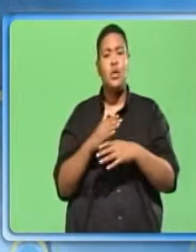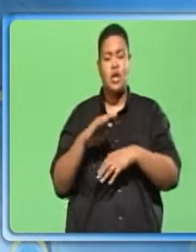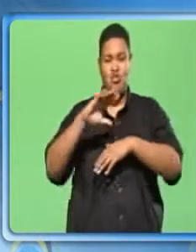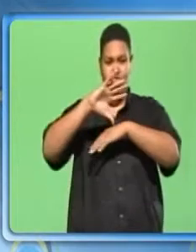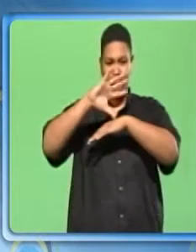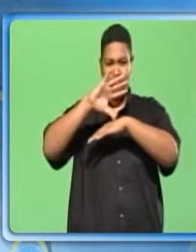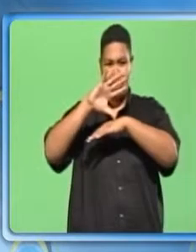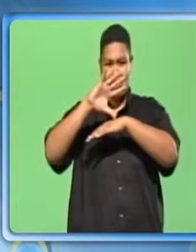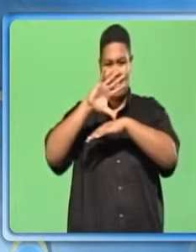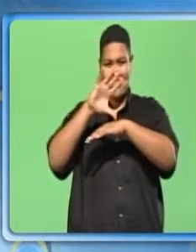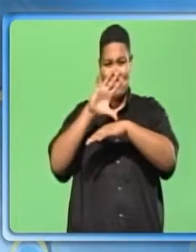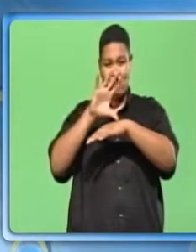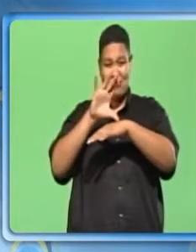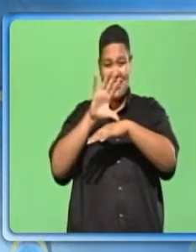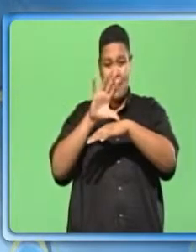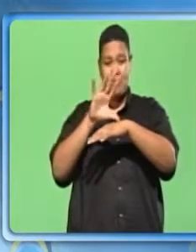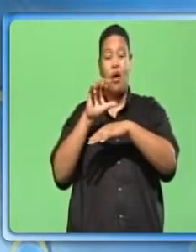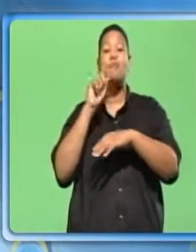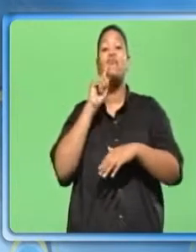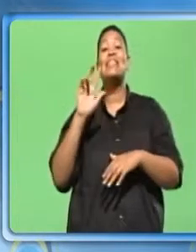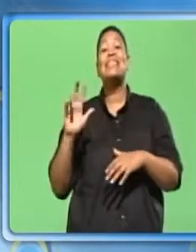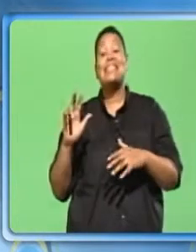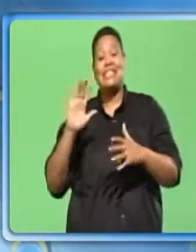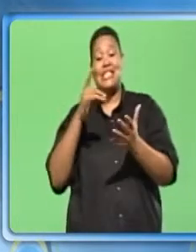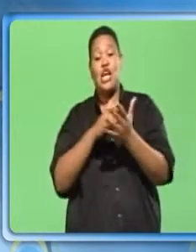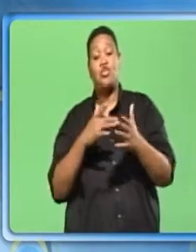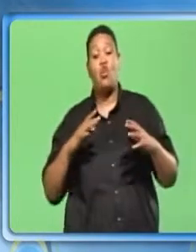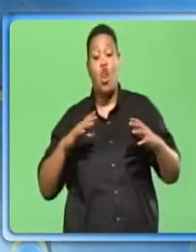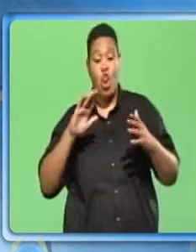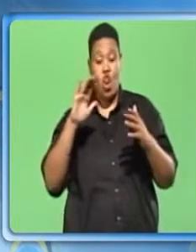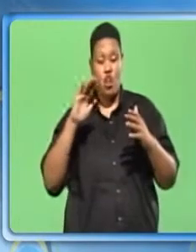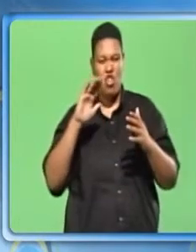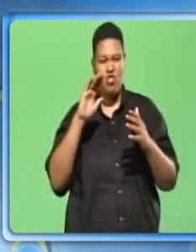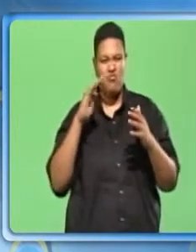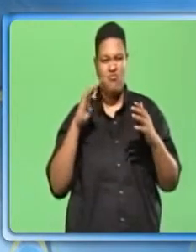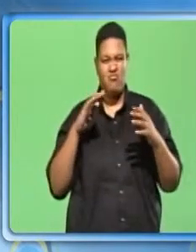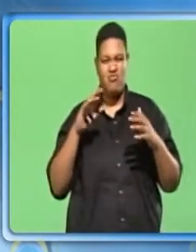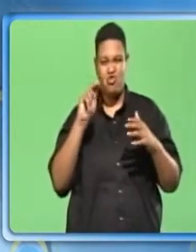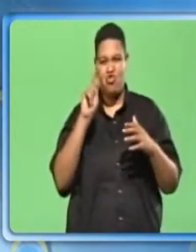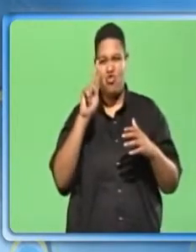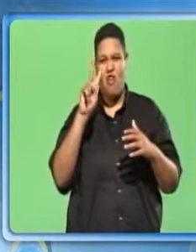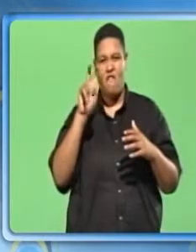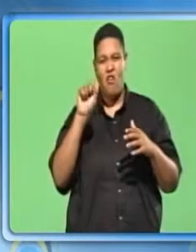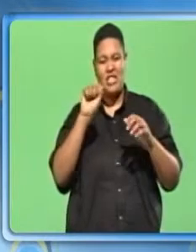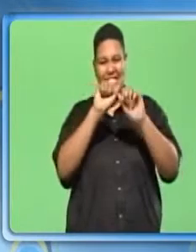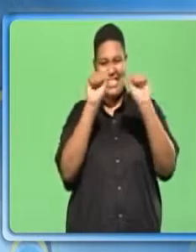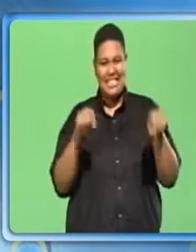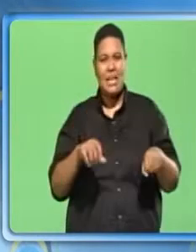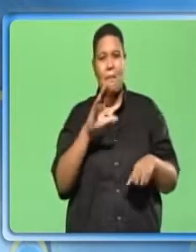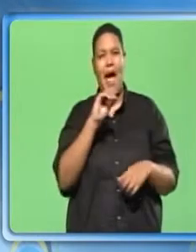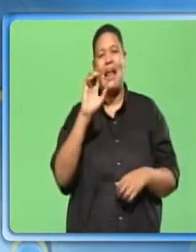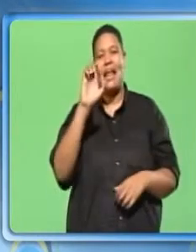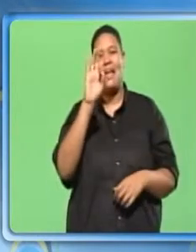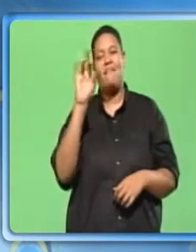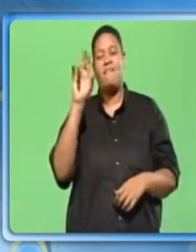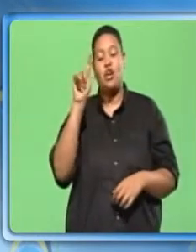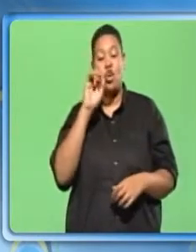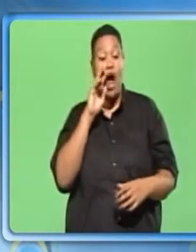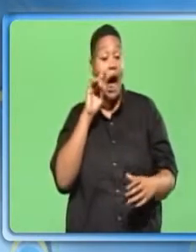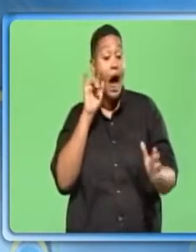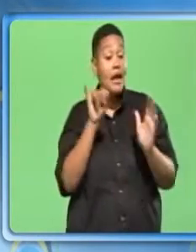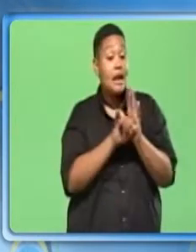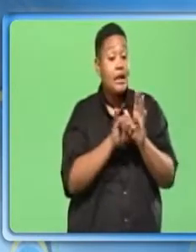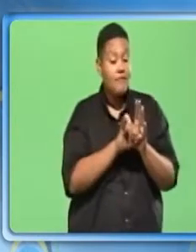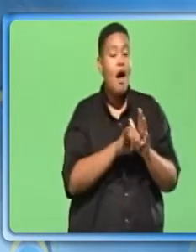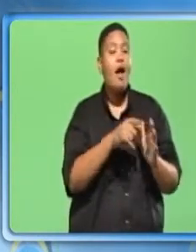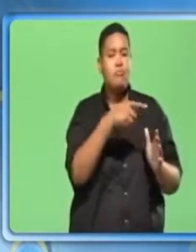receptor, the central nervous system, and effector. Identify the main sense organs and the stimuli to which they